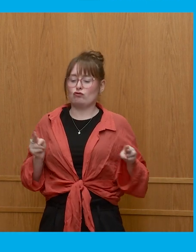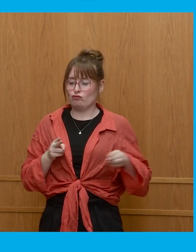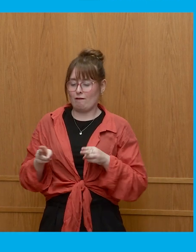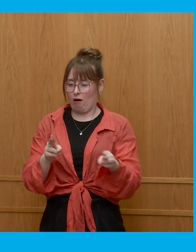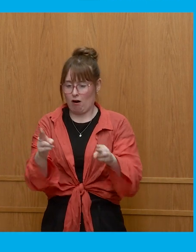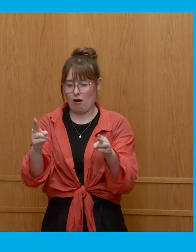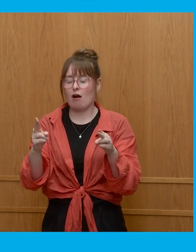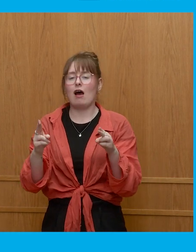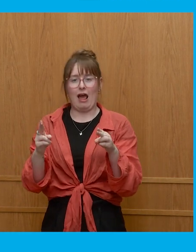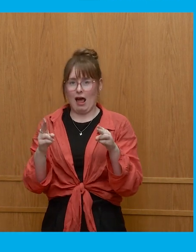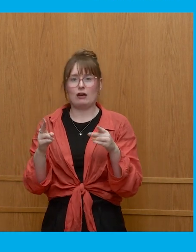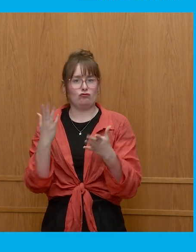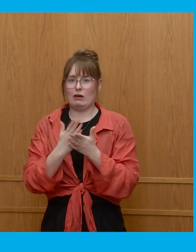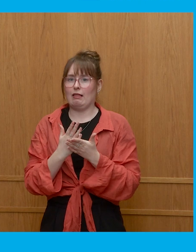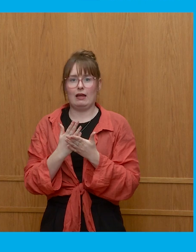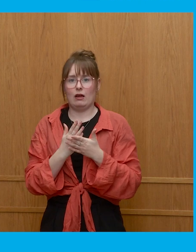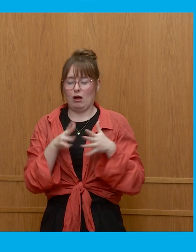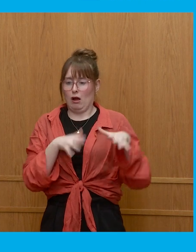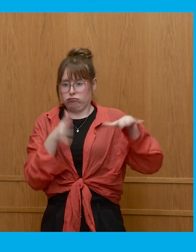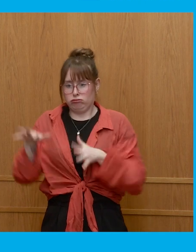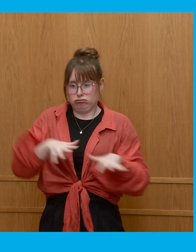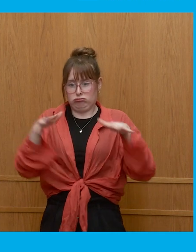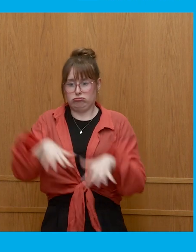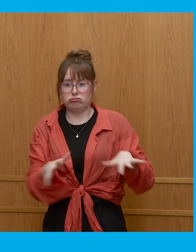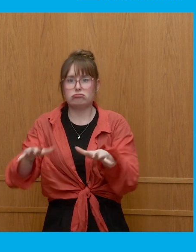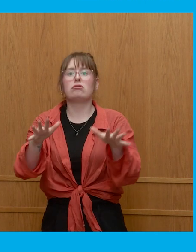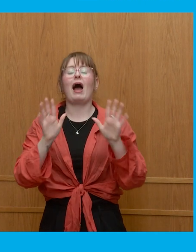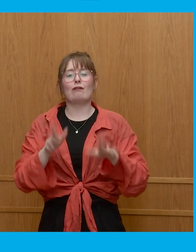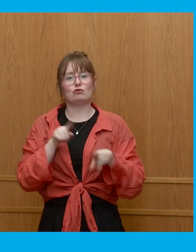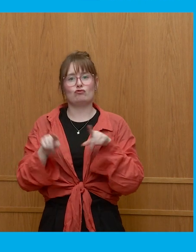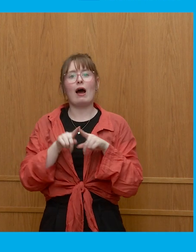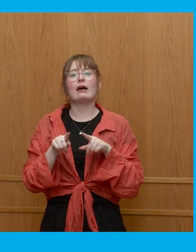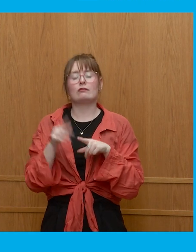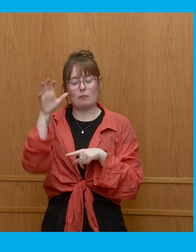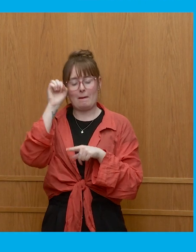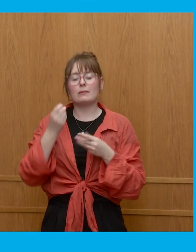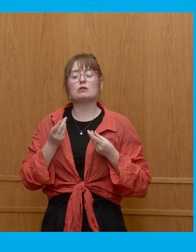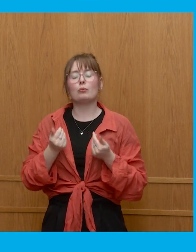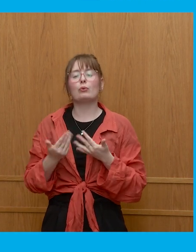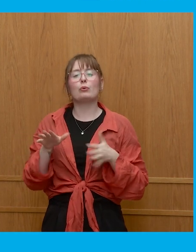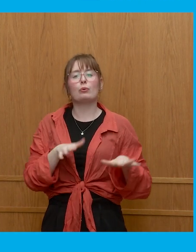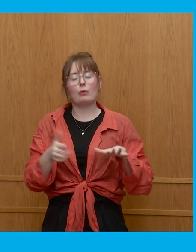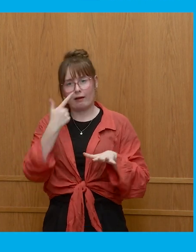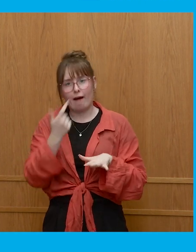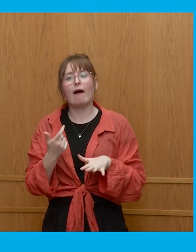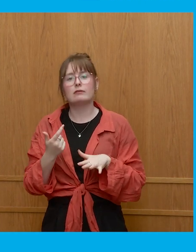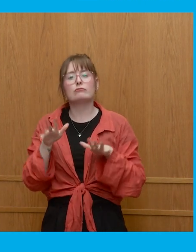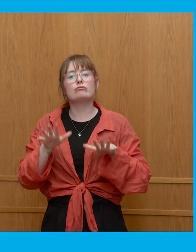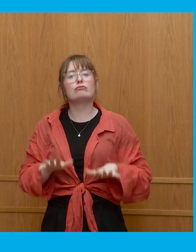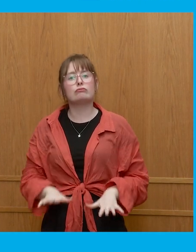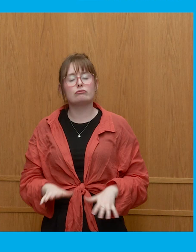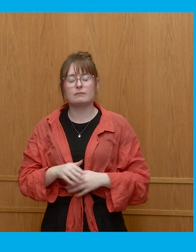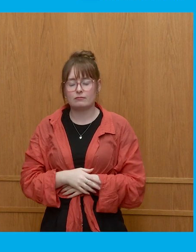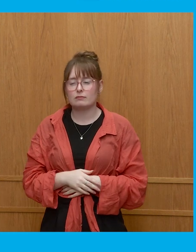of currents, and let's try to resist, because we have a good message to give. Very brief. It's interesting also